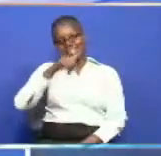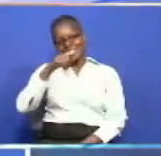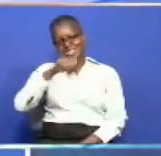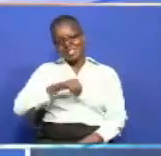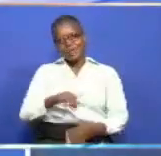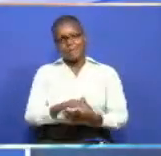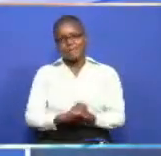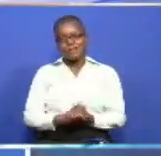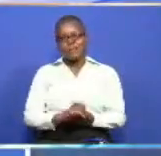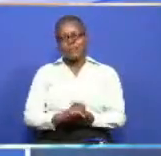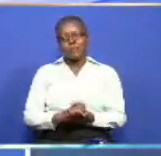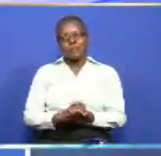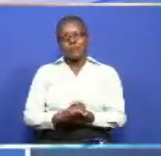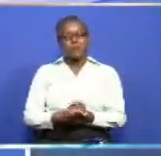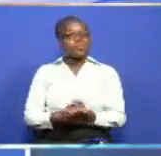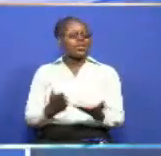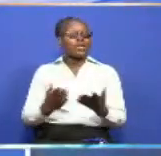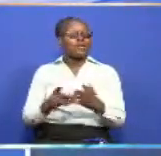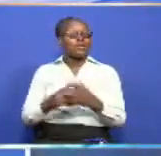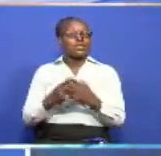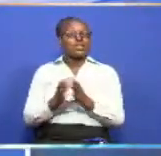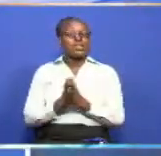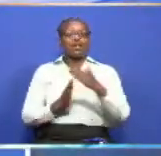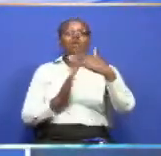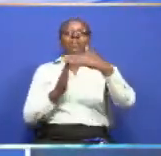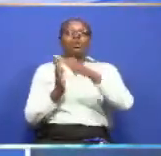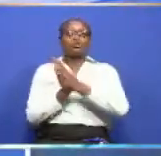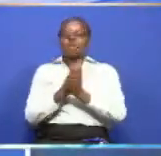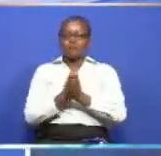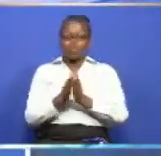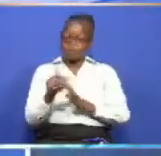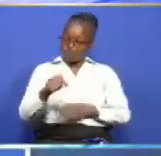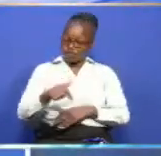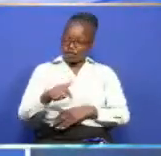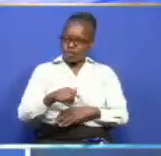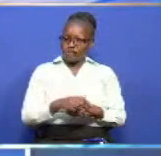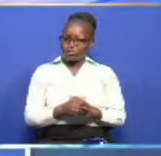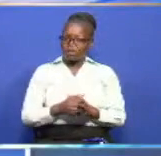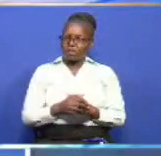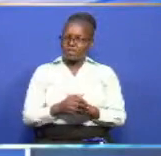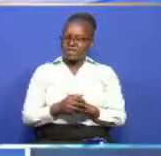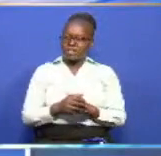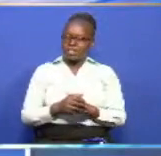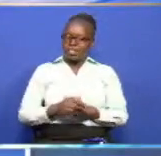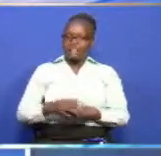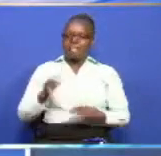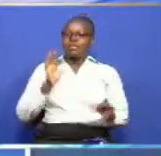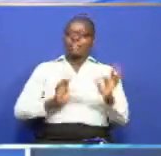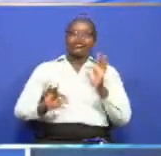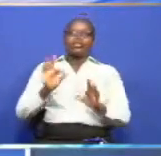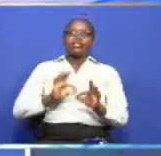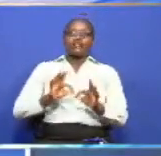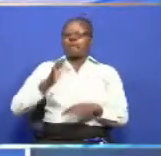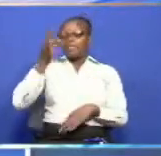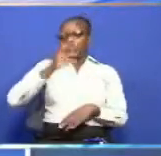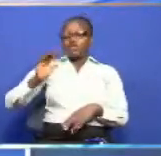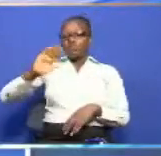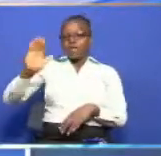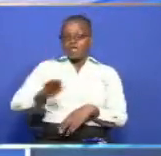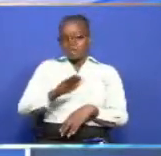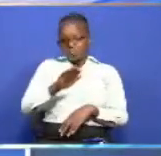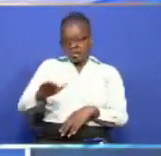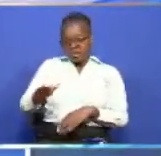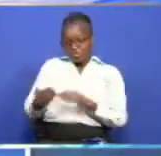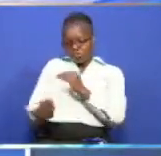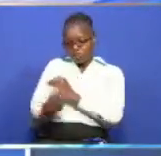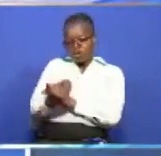Now, we begin straight away with our top story for this particular day. There was drama at the Kitui County Assembly this morning after a